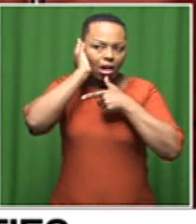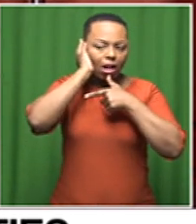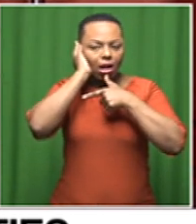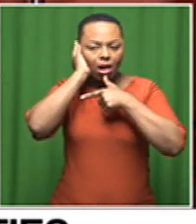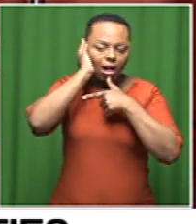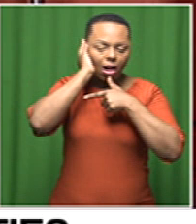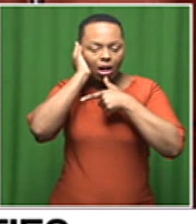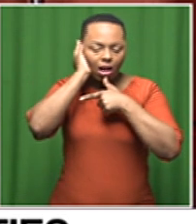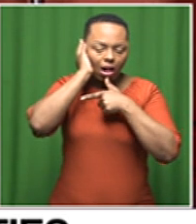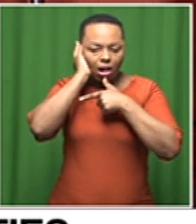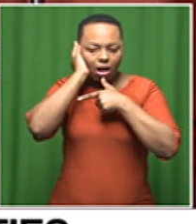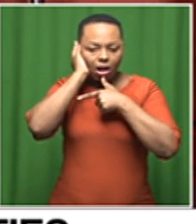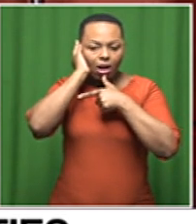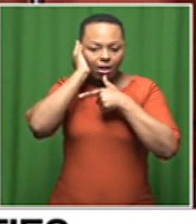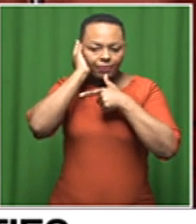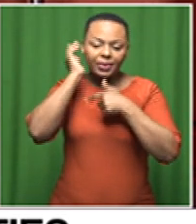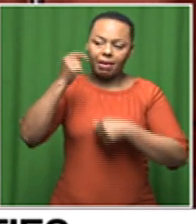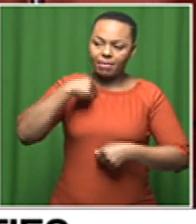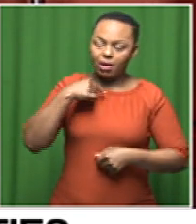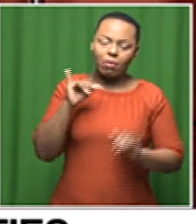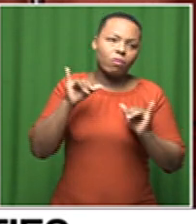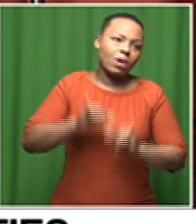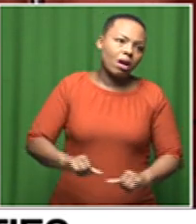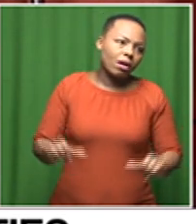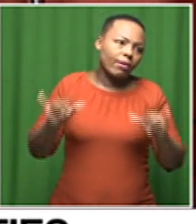So we wait and wait and wait.